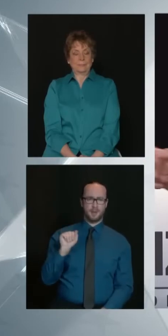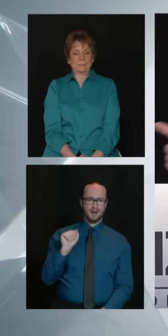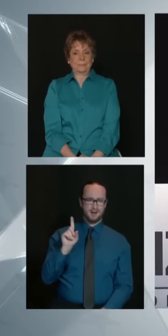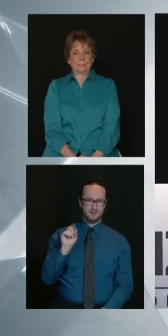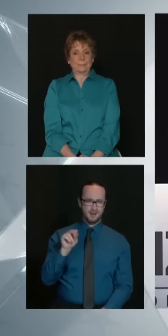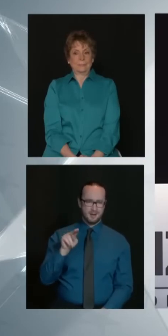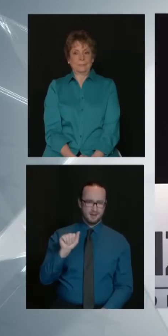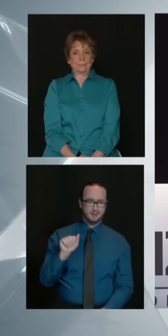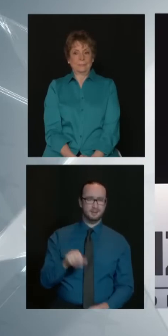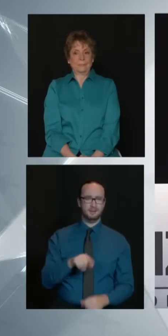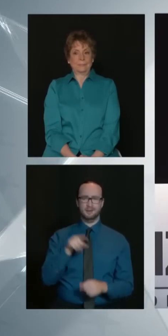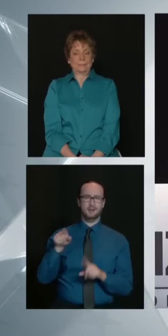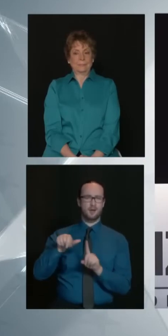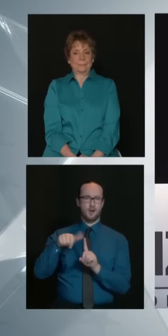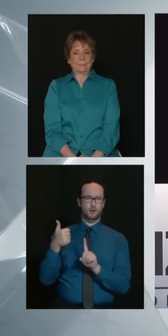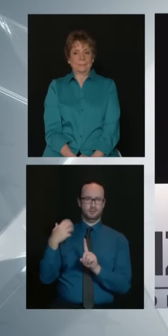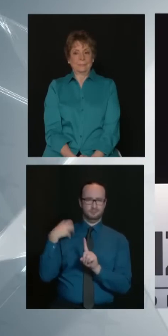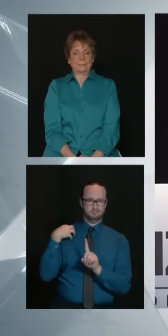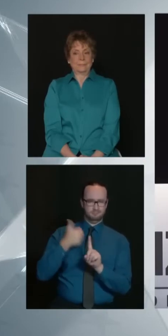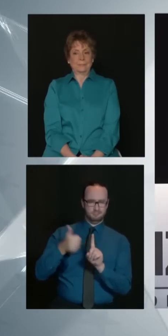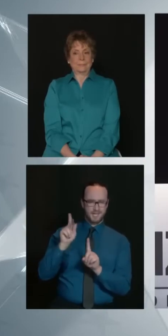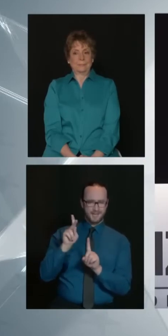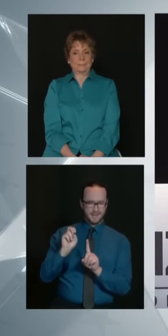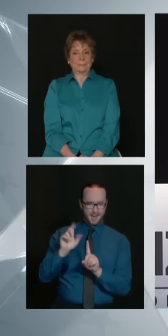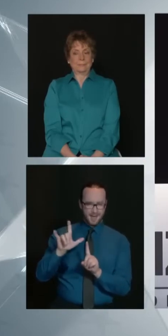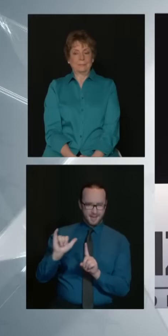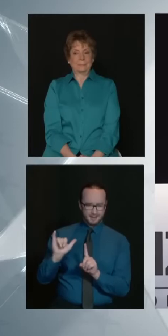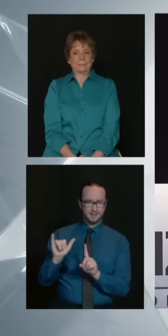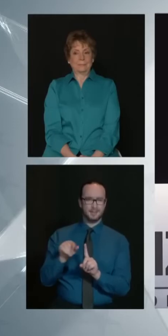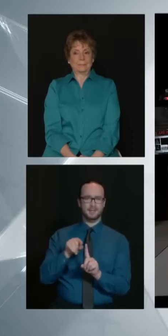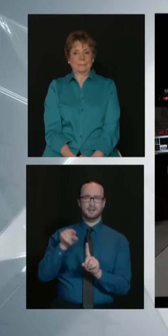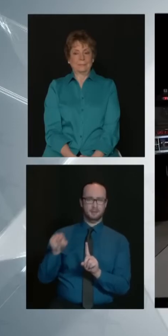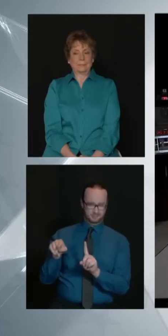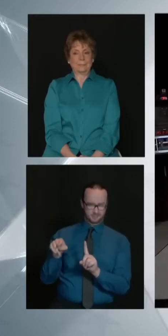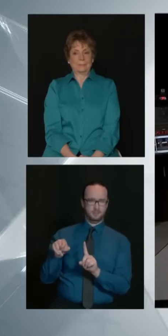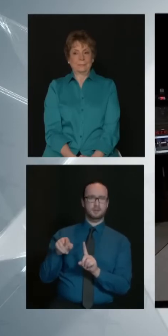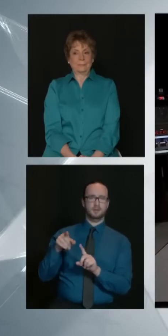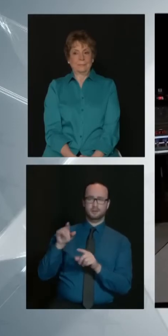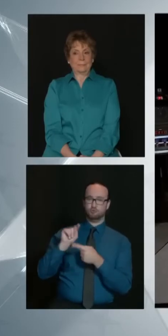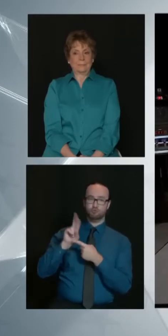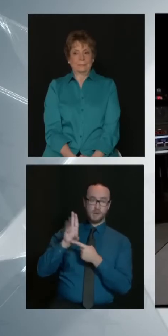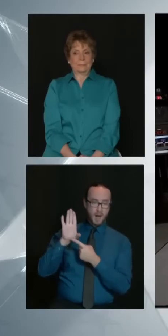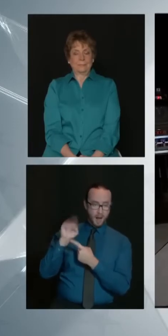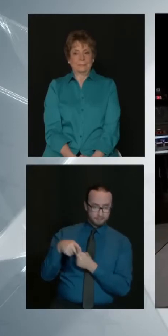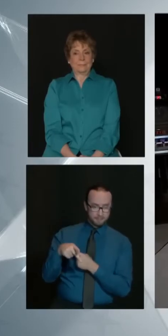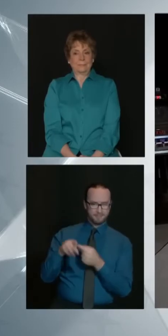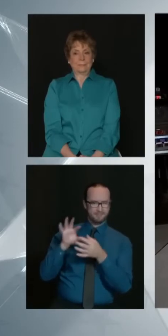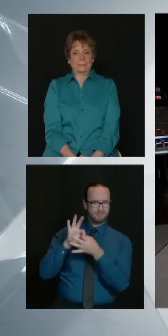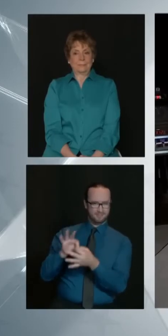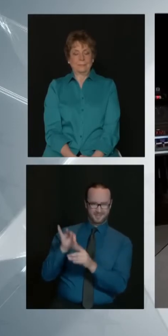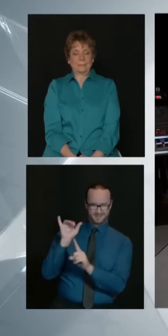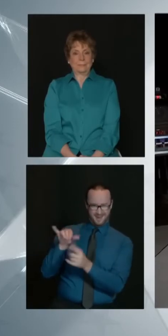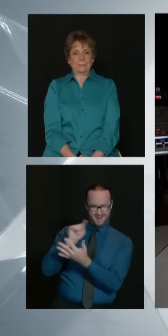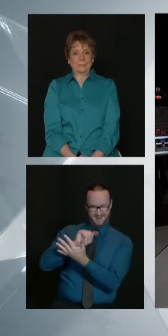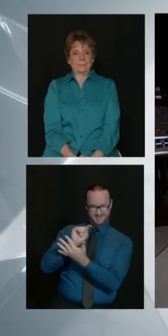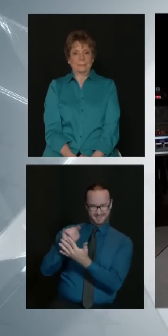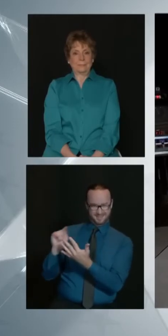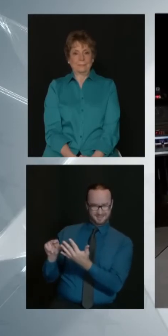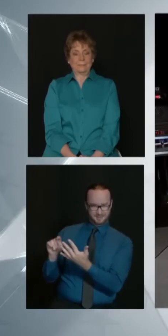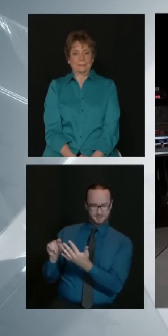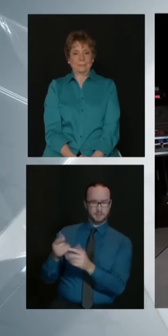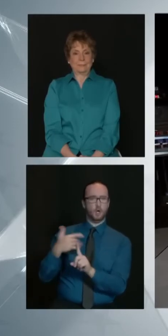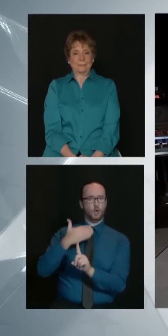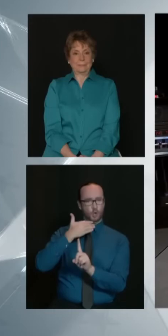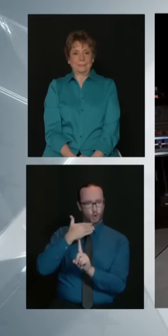Trump and the exact same policies that Blake Masters is now promoting. These were quality generals, and they had reasons to walk away from the